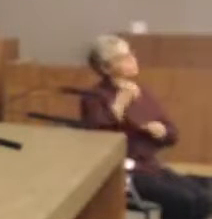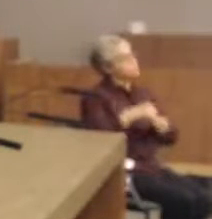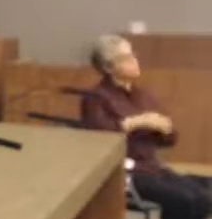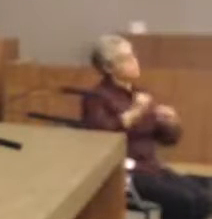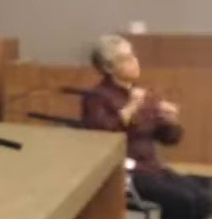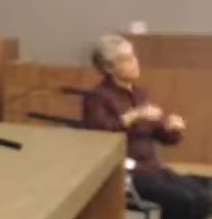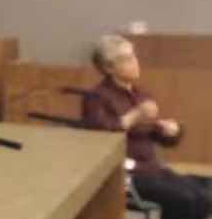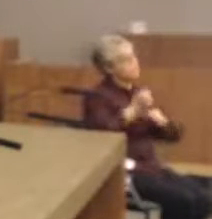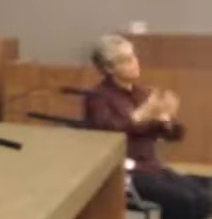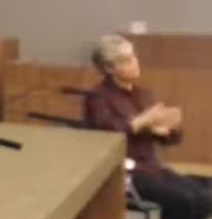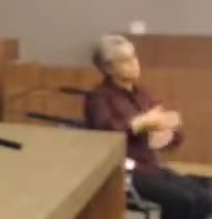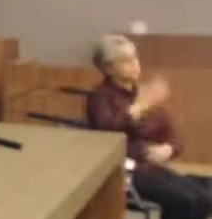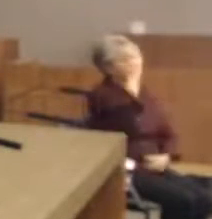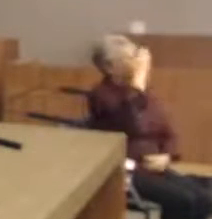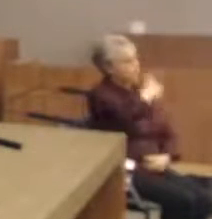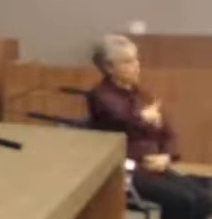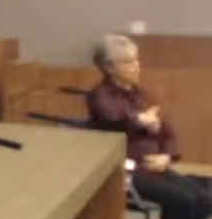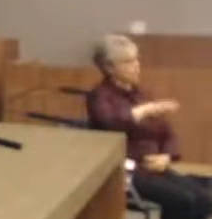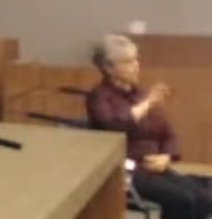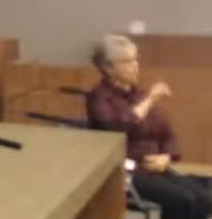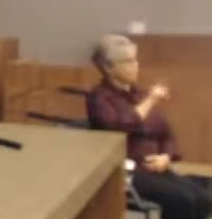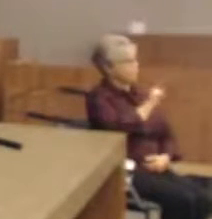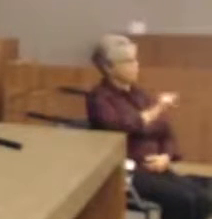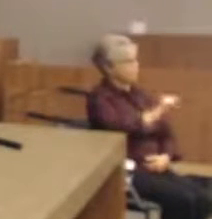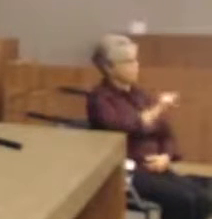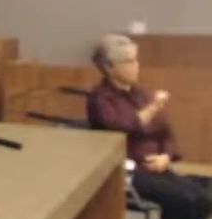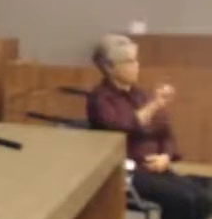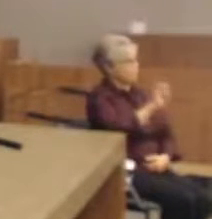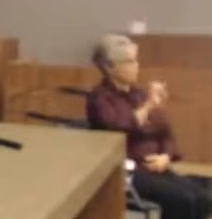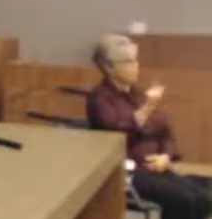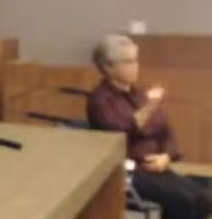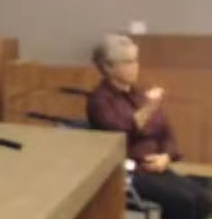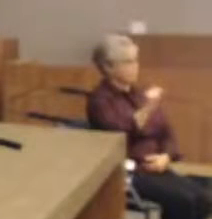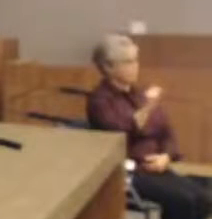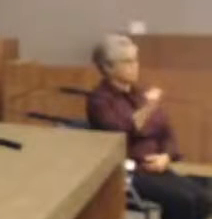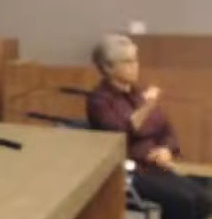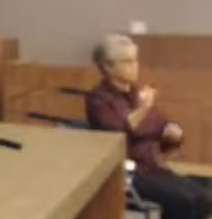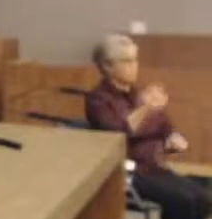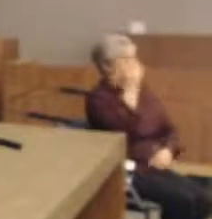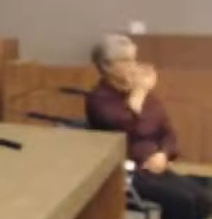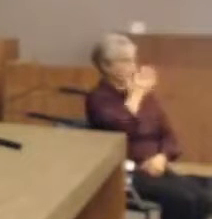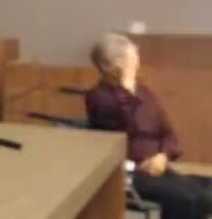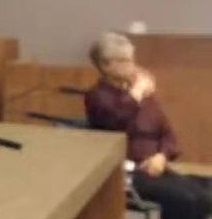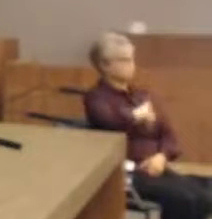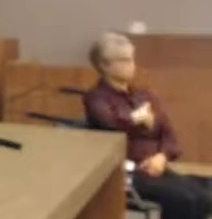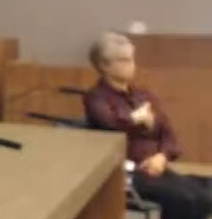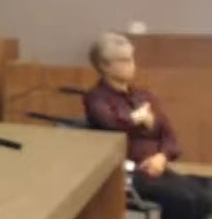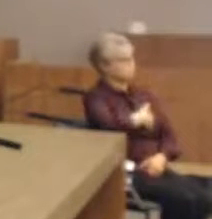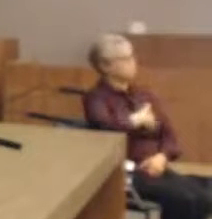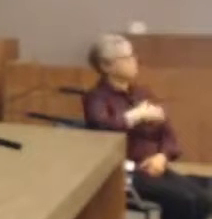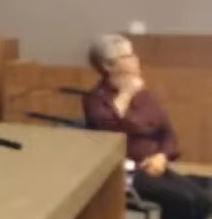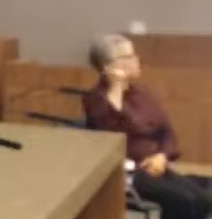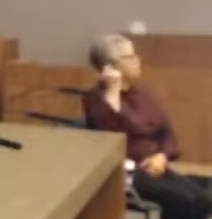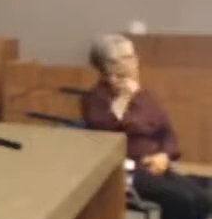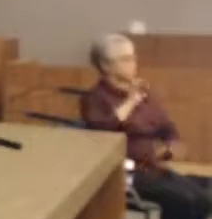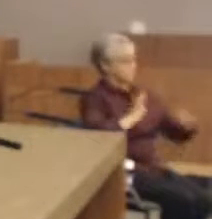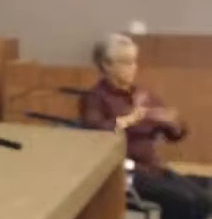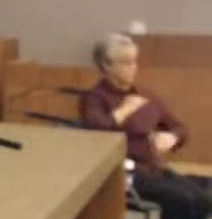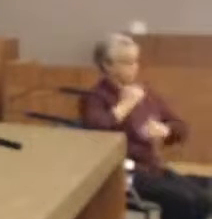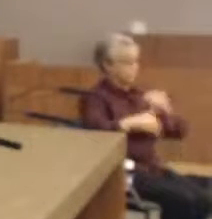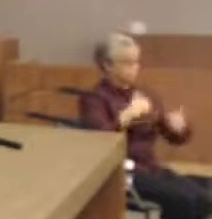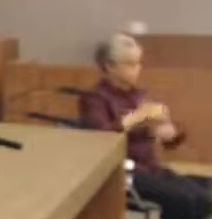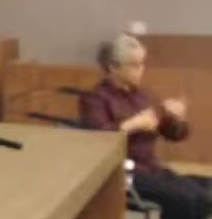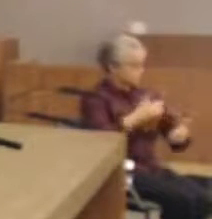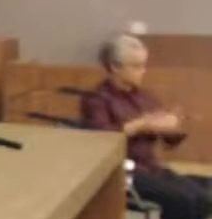not crying. That makes me suspicious. Well, that's because a biochemical process is happening and their body is shutting down because they can't,